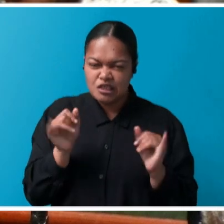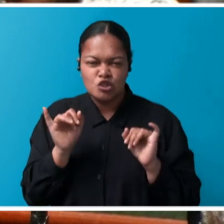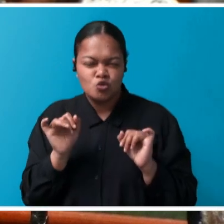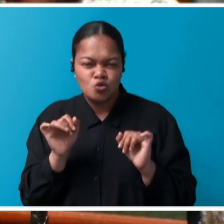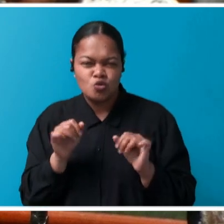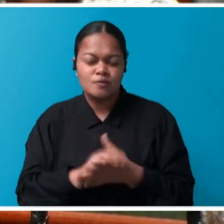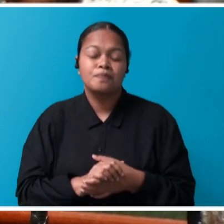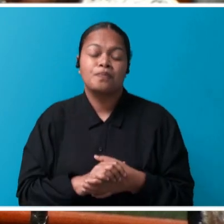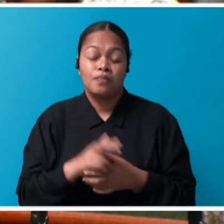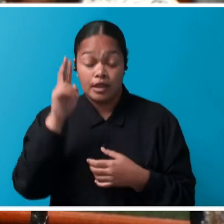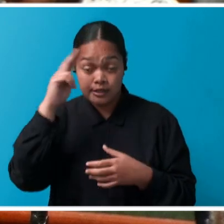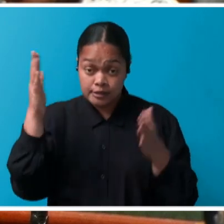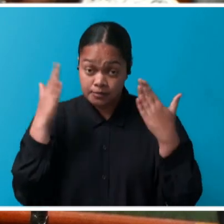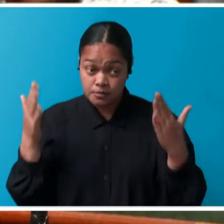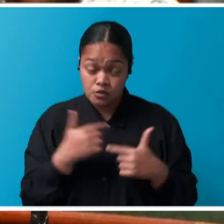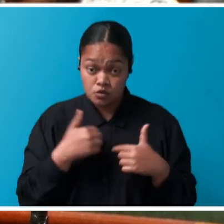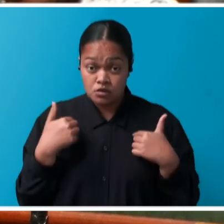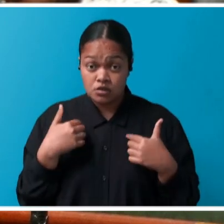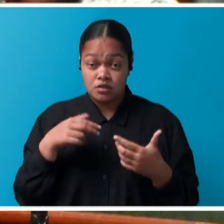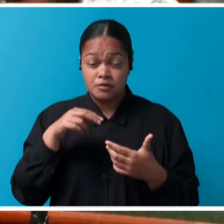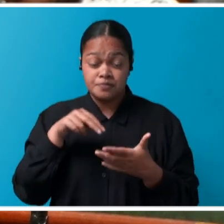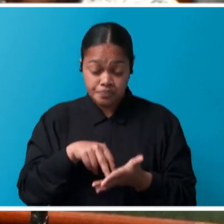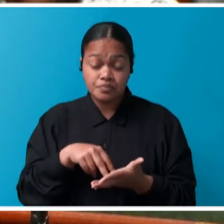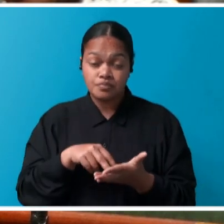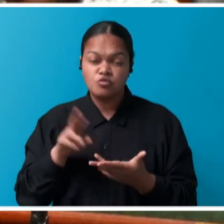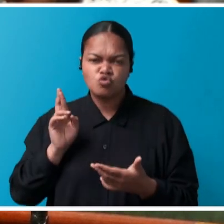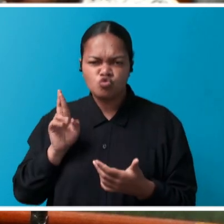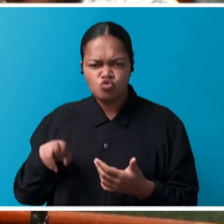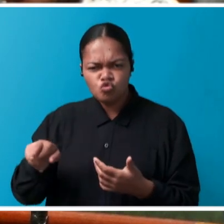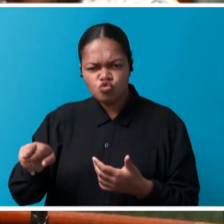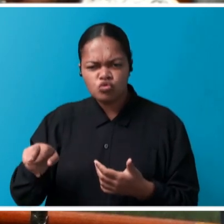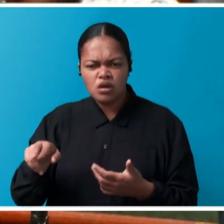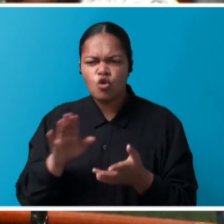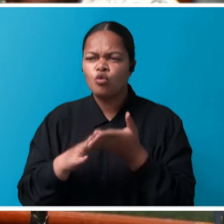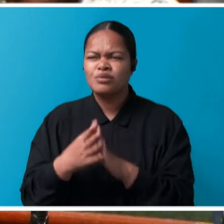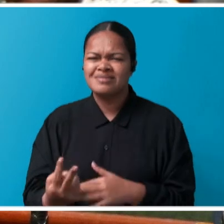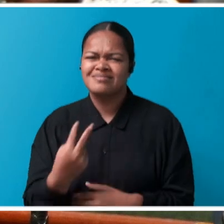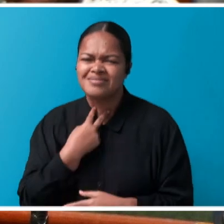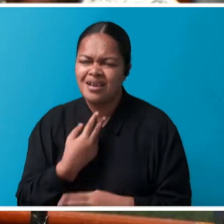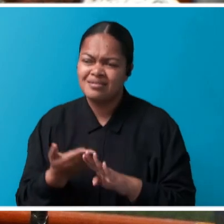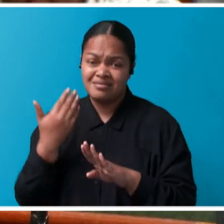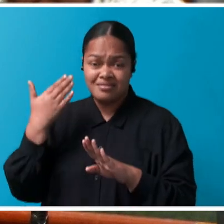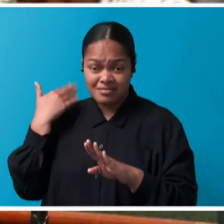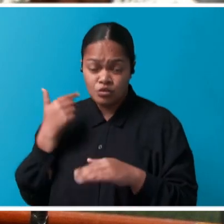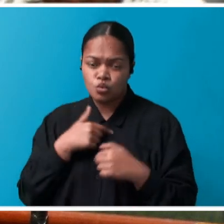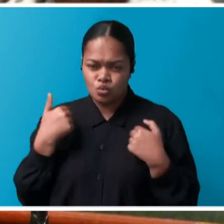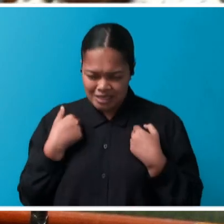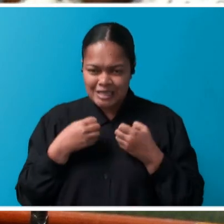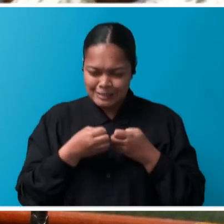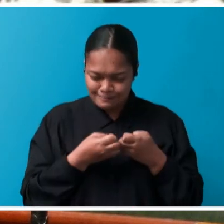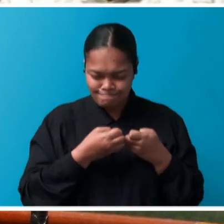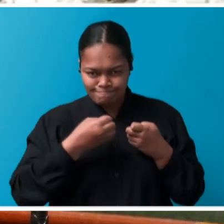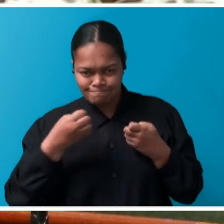sir, instead of leaving rural communities stuck in the past, we are steadily expanding the network